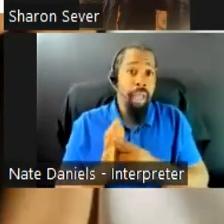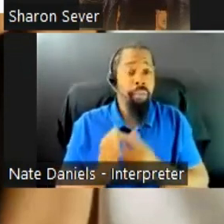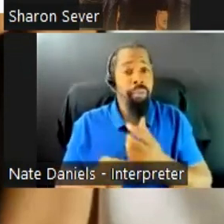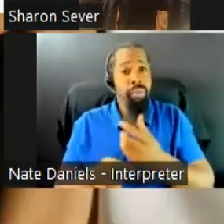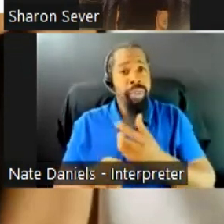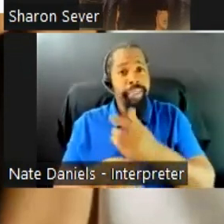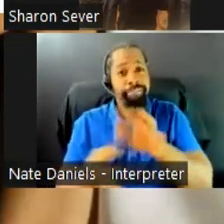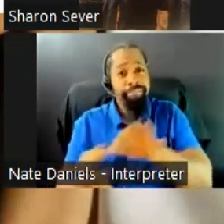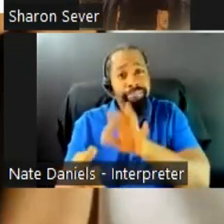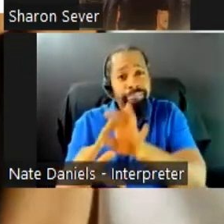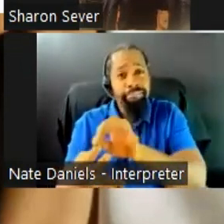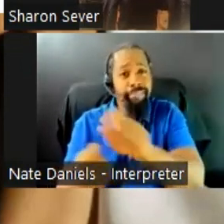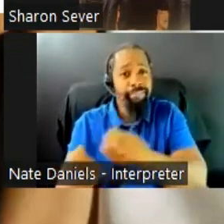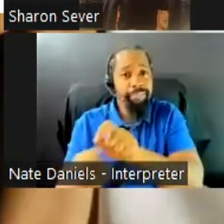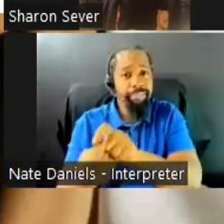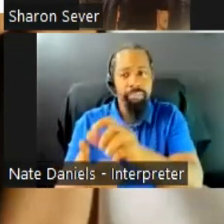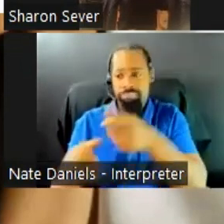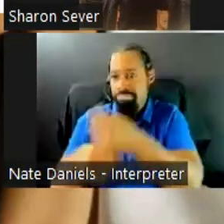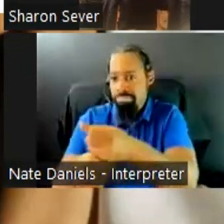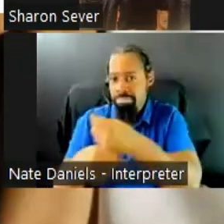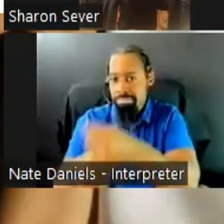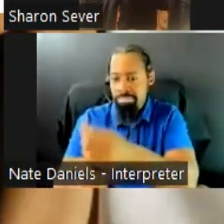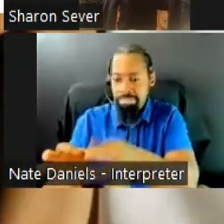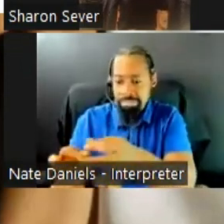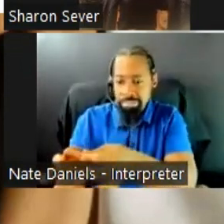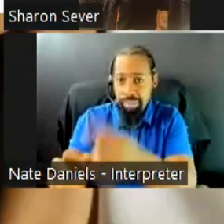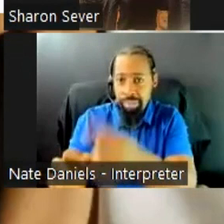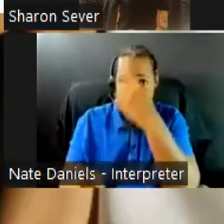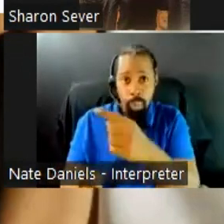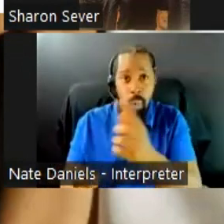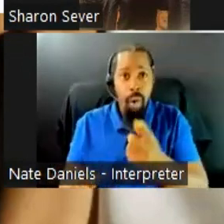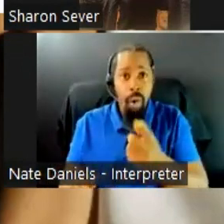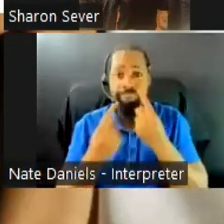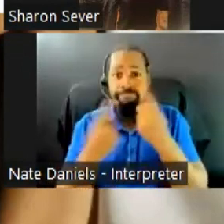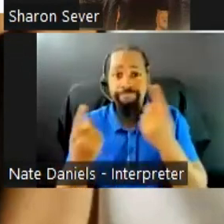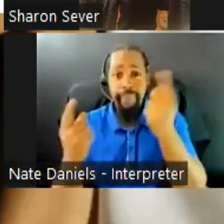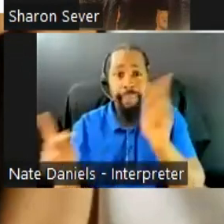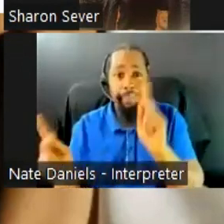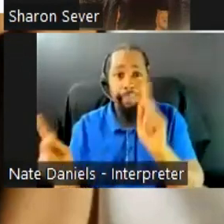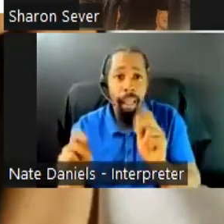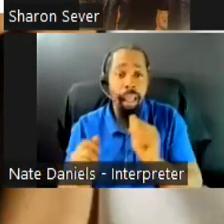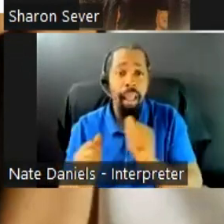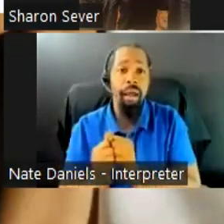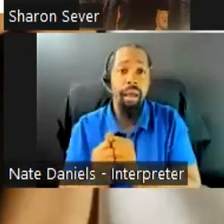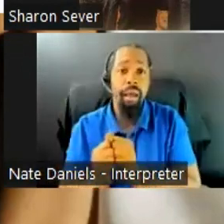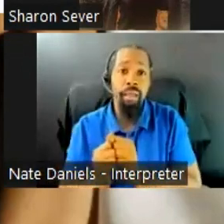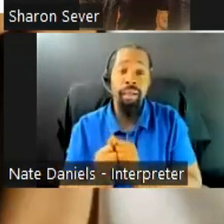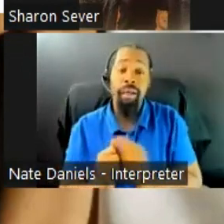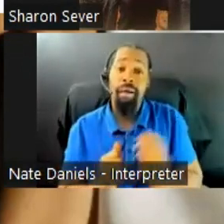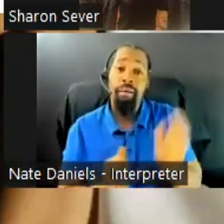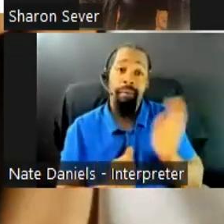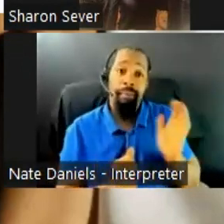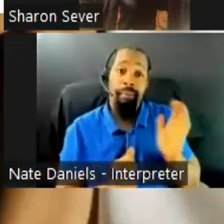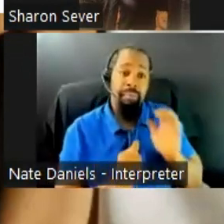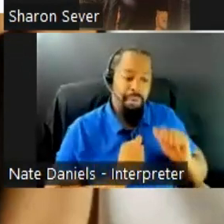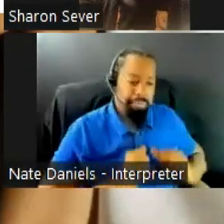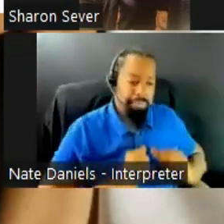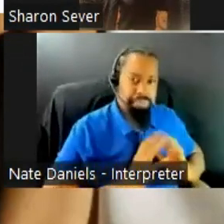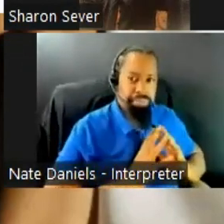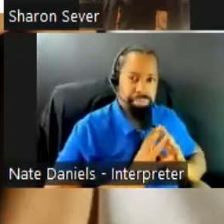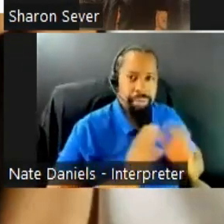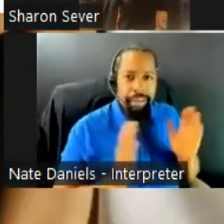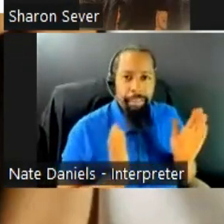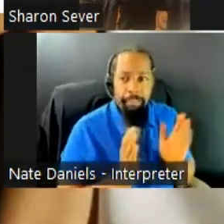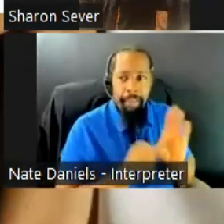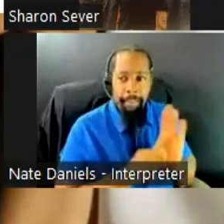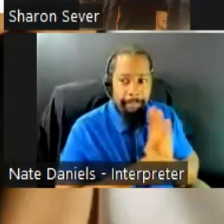carpet. It started as a small business in Tel Aviv, and then we moved to a bigger store.